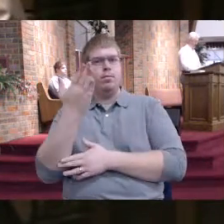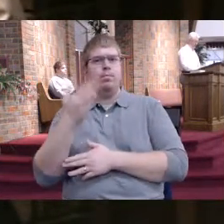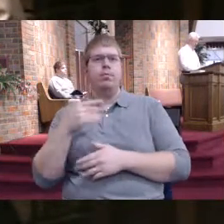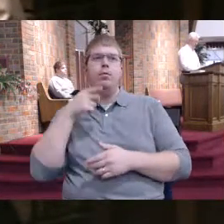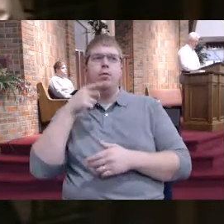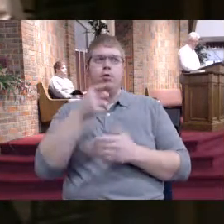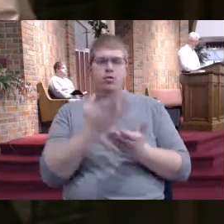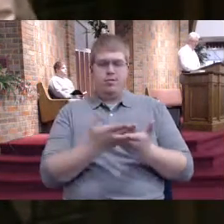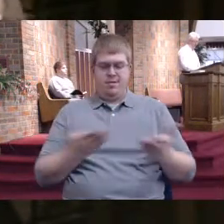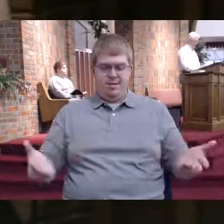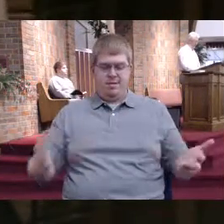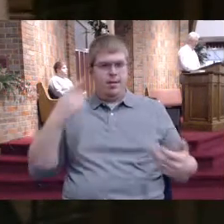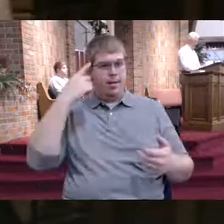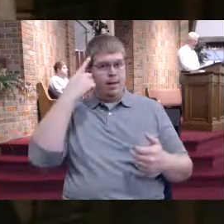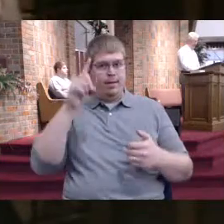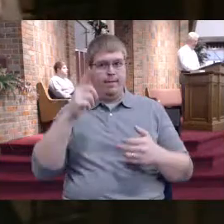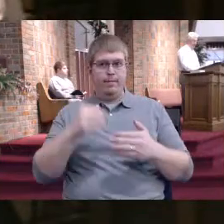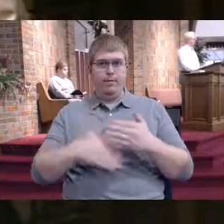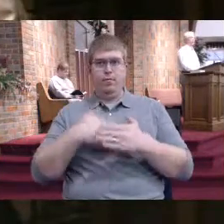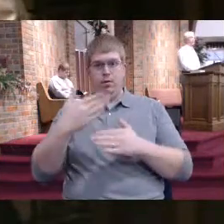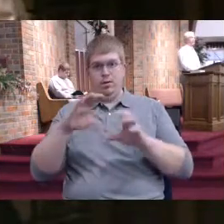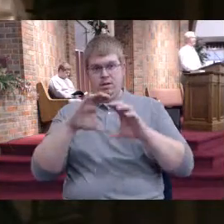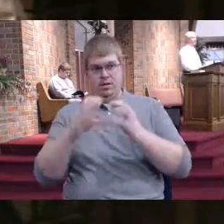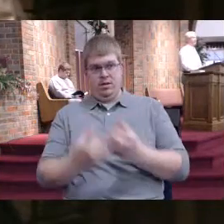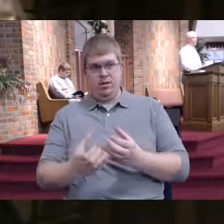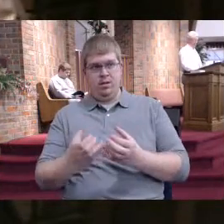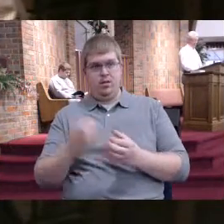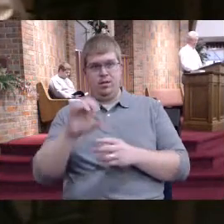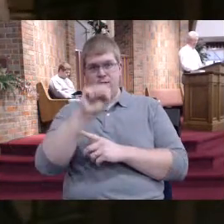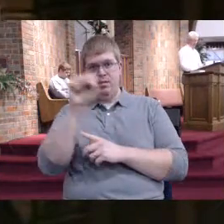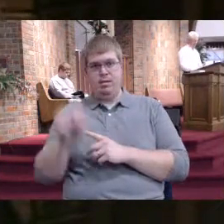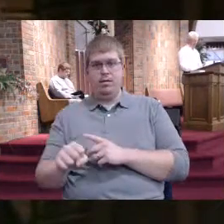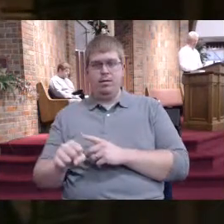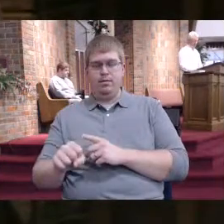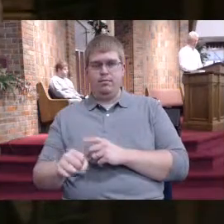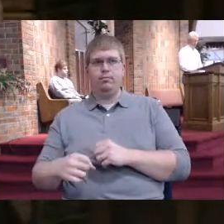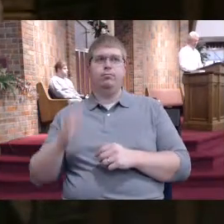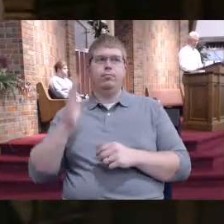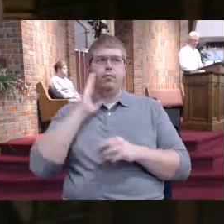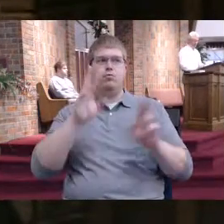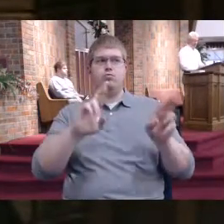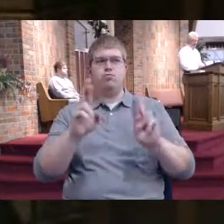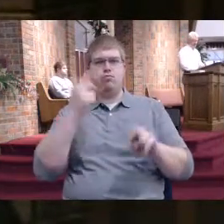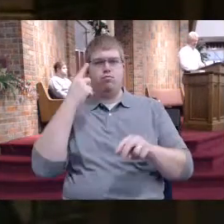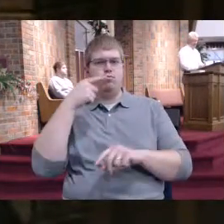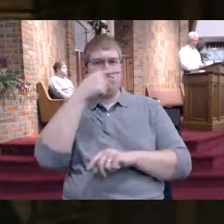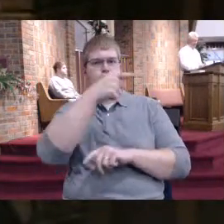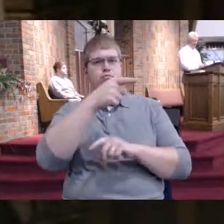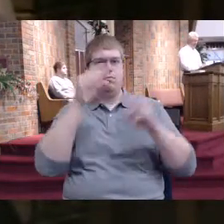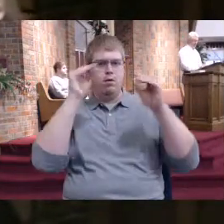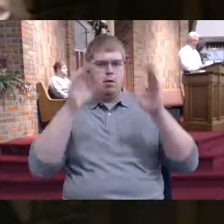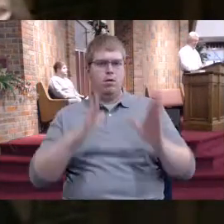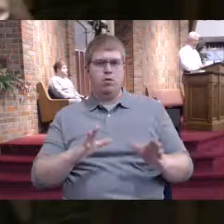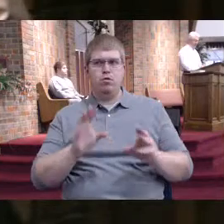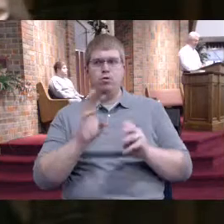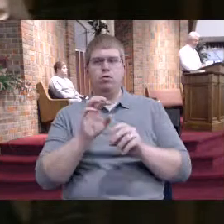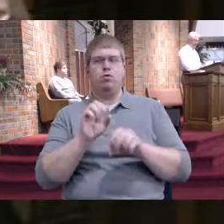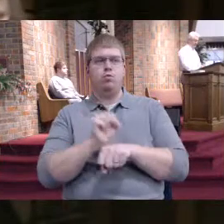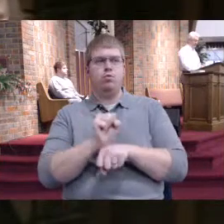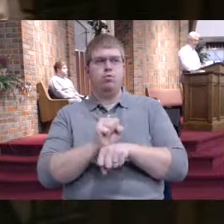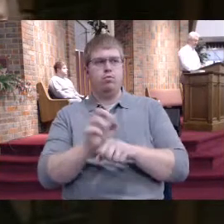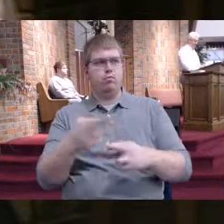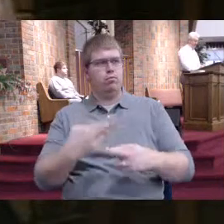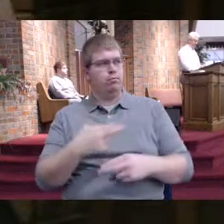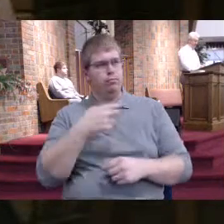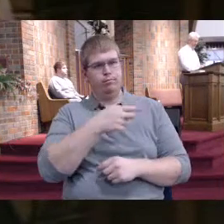for this coming quarter, is located in the teacher's workroom and ready for you to pick up, so make sure you grab those. If you're a member of the Honduras